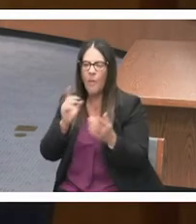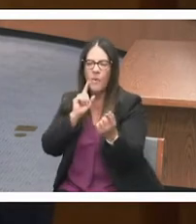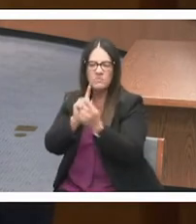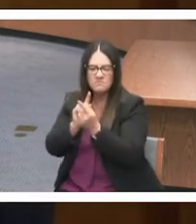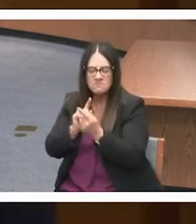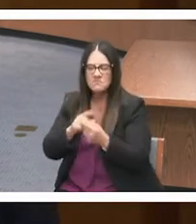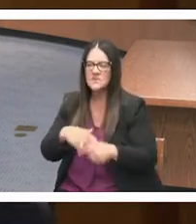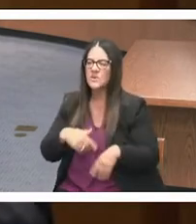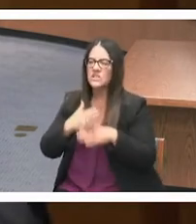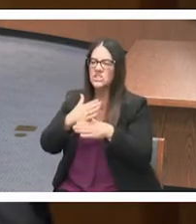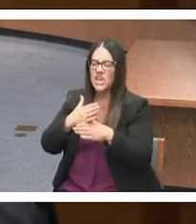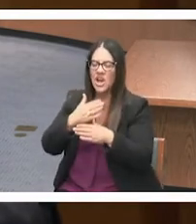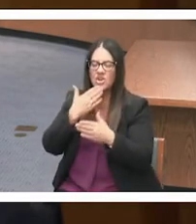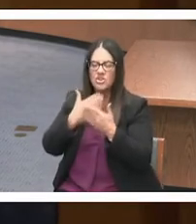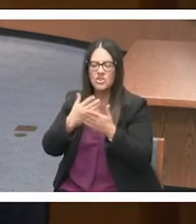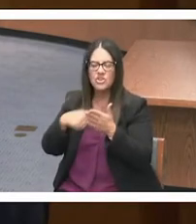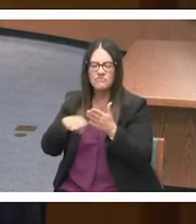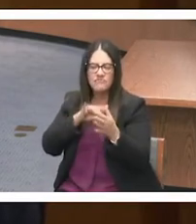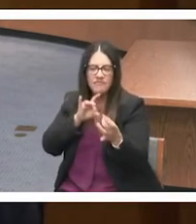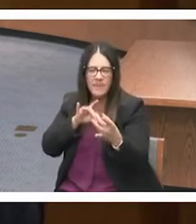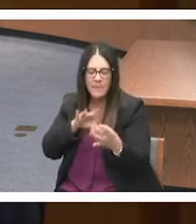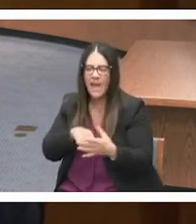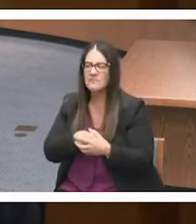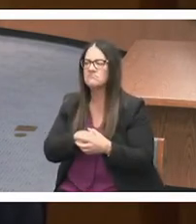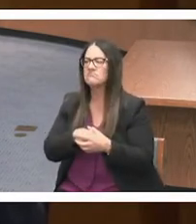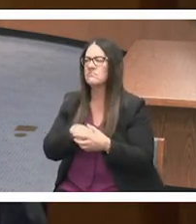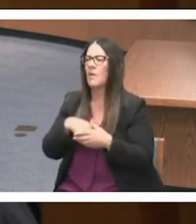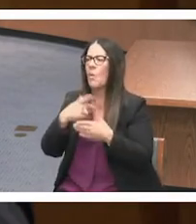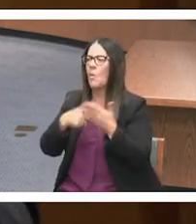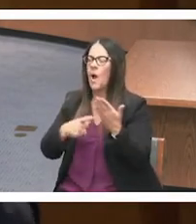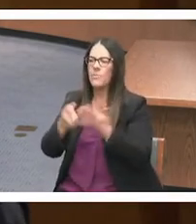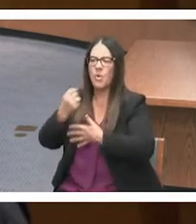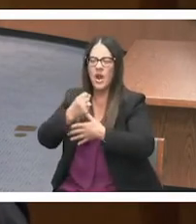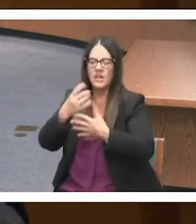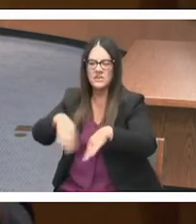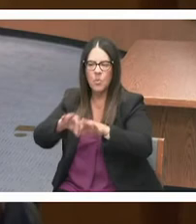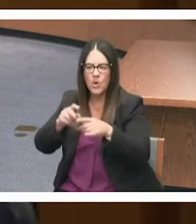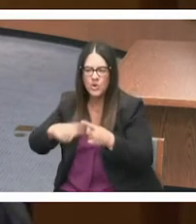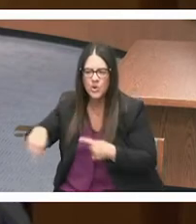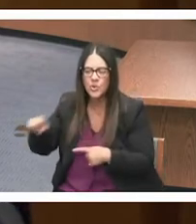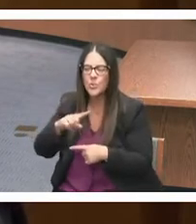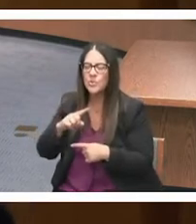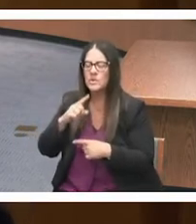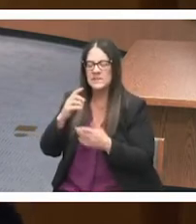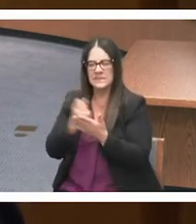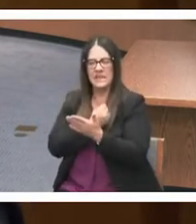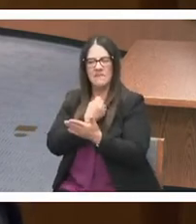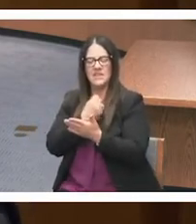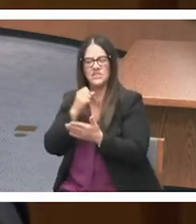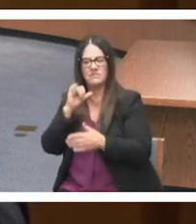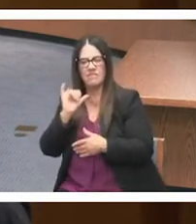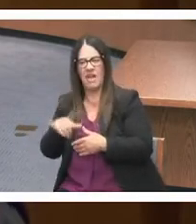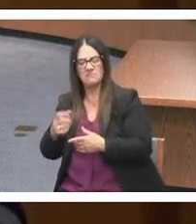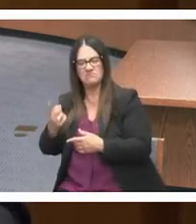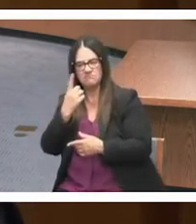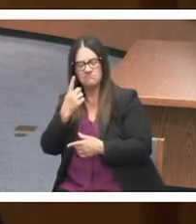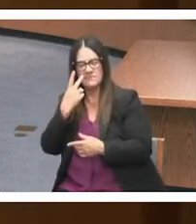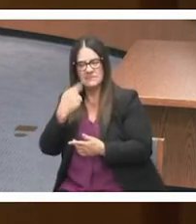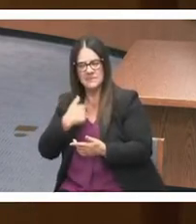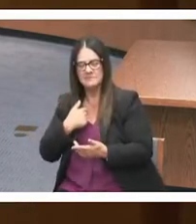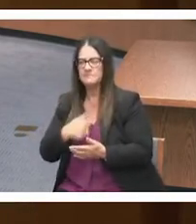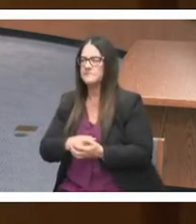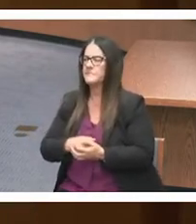share a piece of constructive feedback, lift up a priority that's important to you, and I encourage people to take advantage of that. Likewise, we have